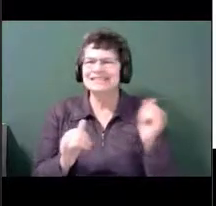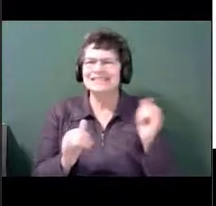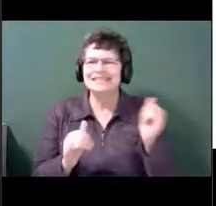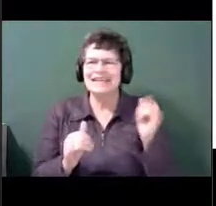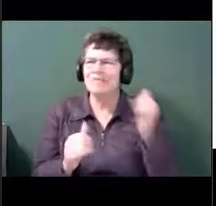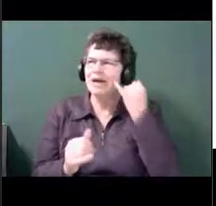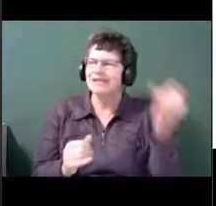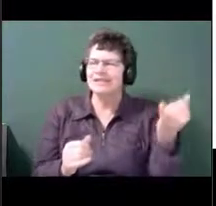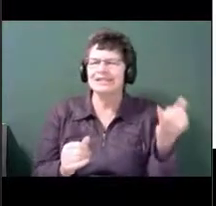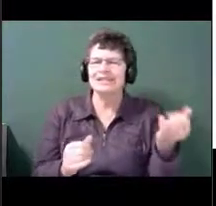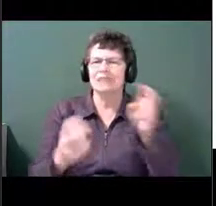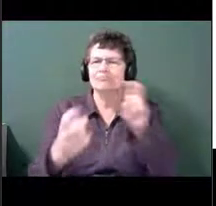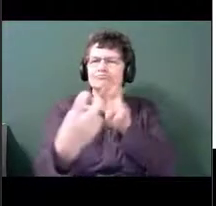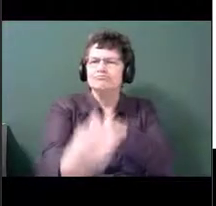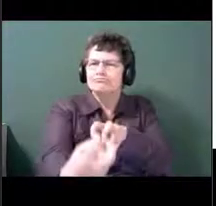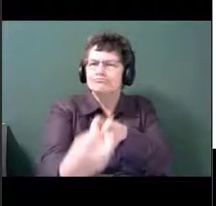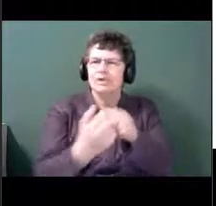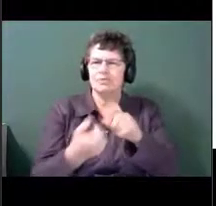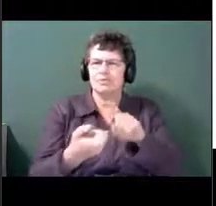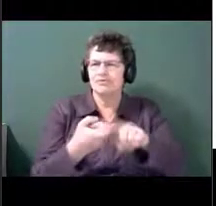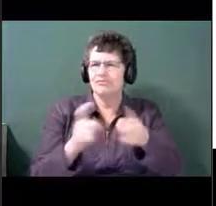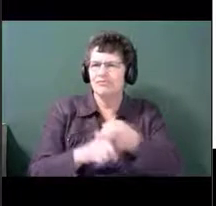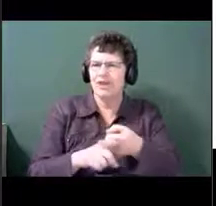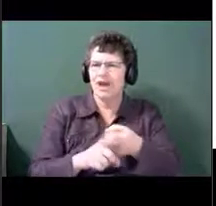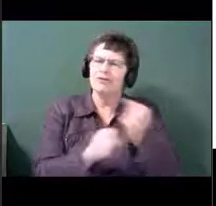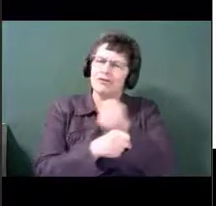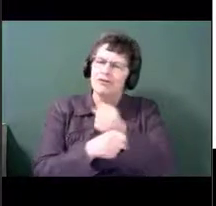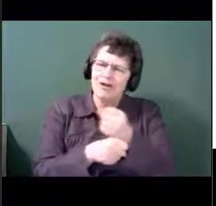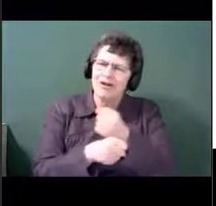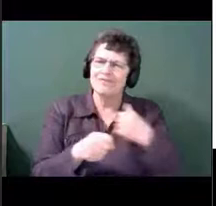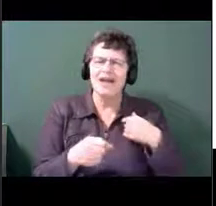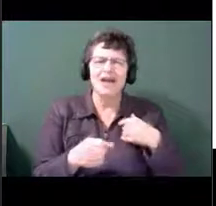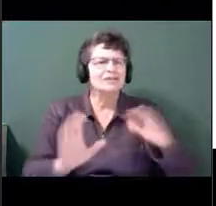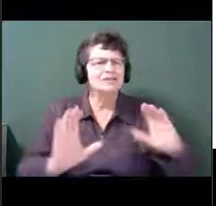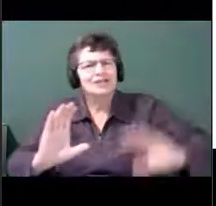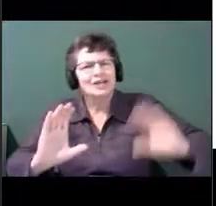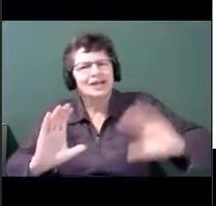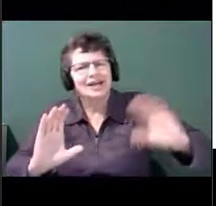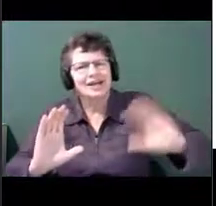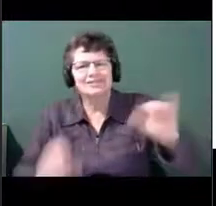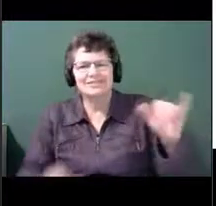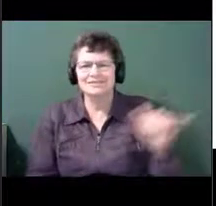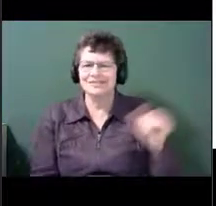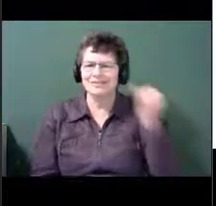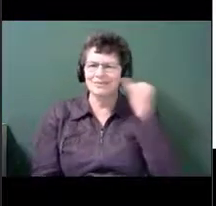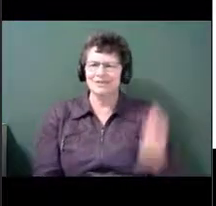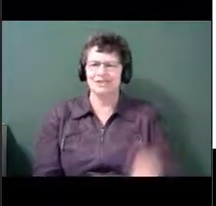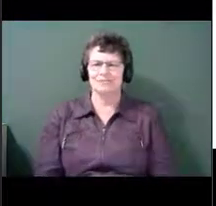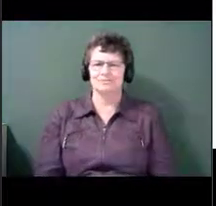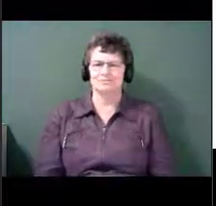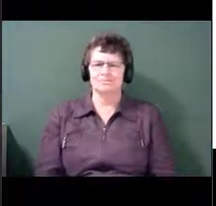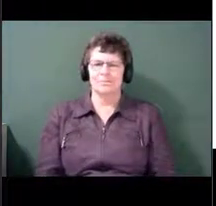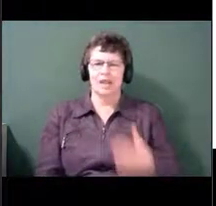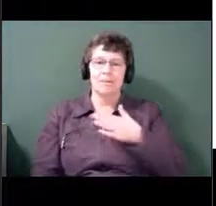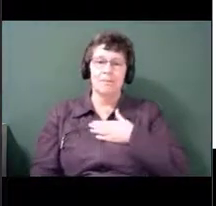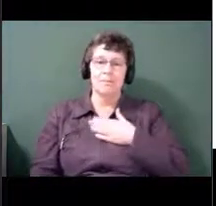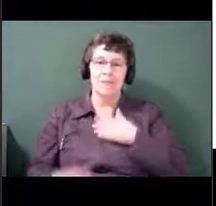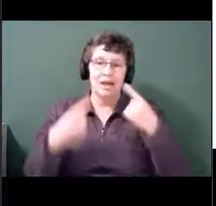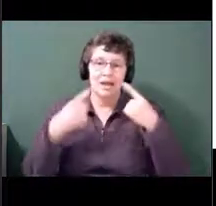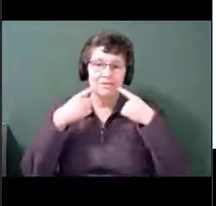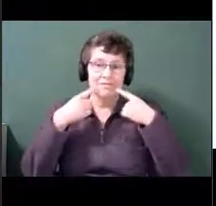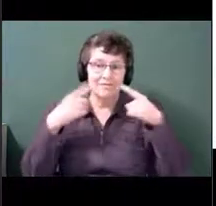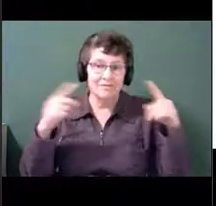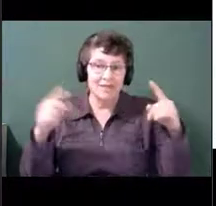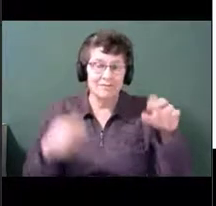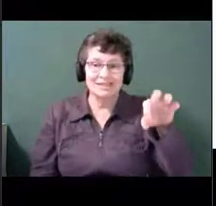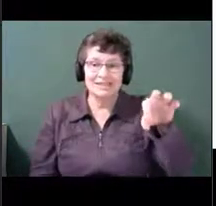chatting. Some of the tips are things that I've kind of learned the hard way. My famous one is telling people about